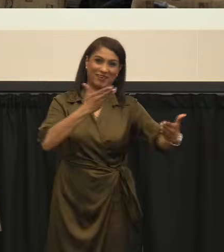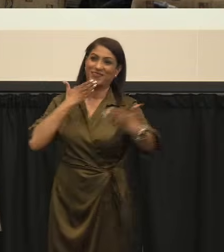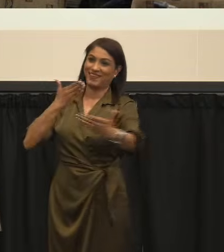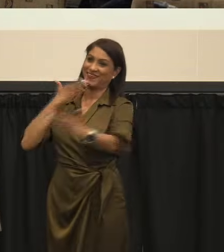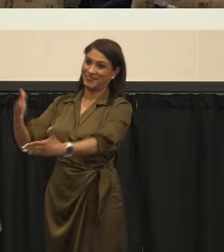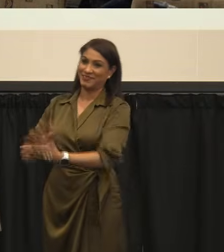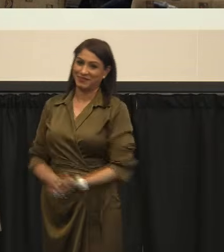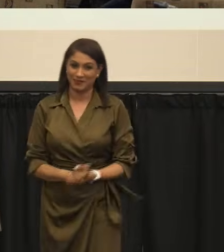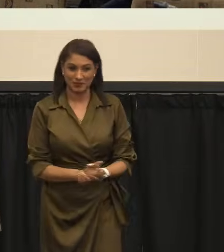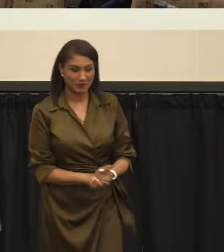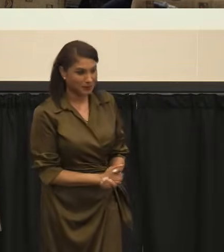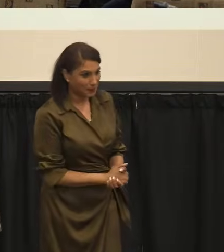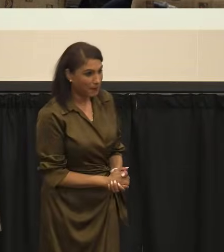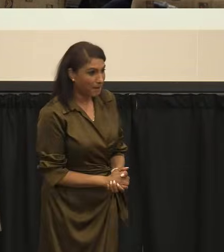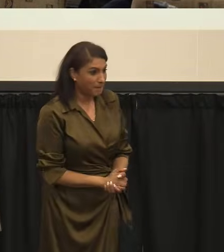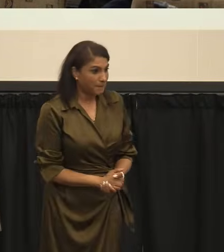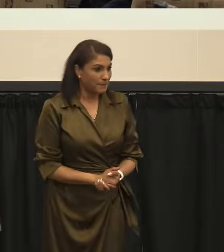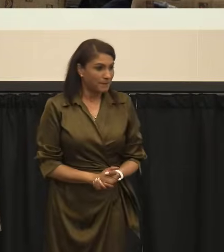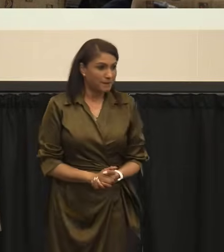Thank you. Thank you, thank you, thank you.